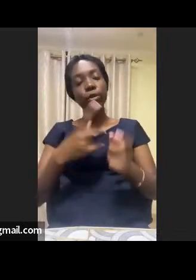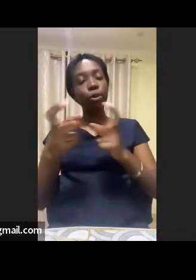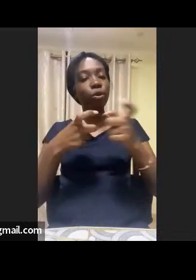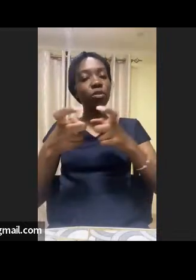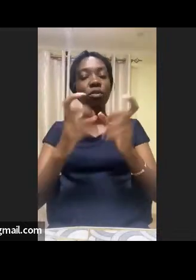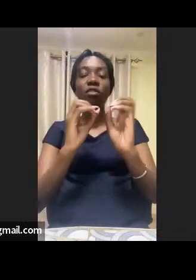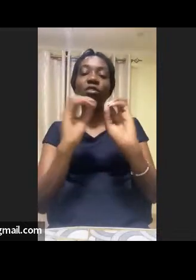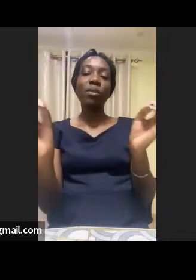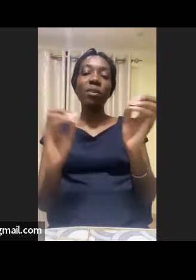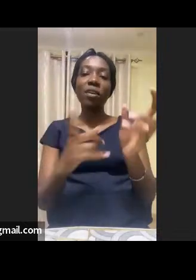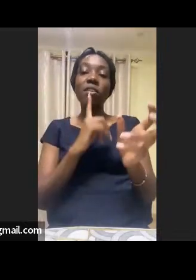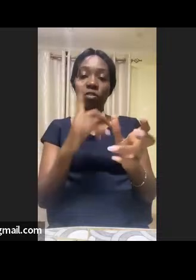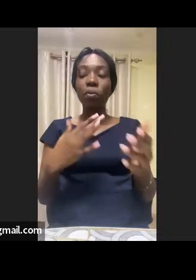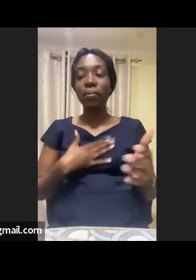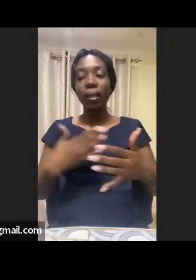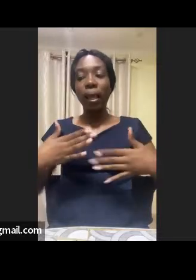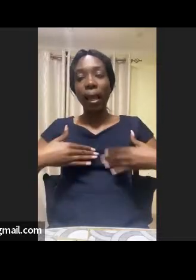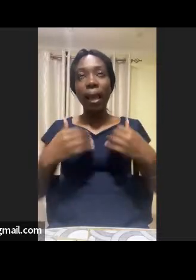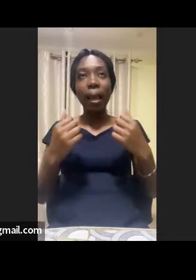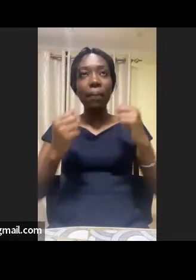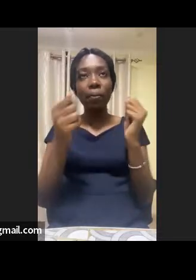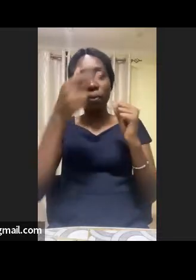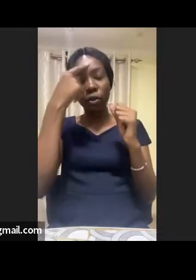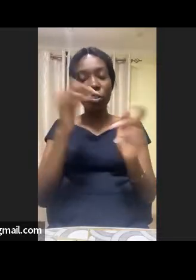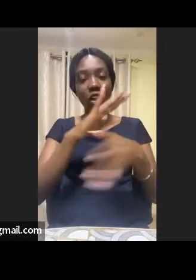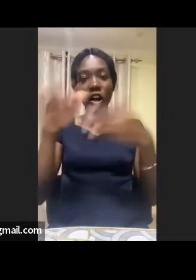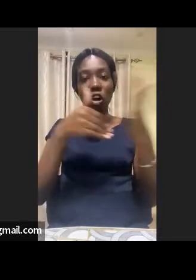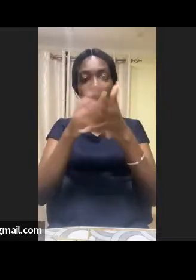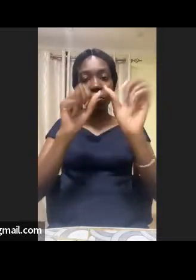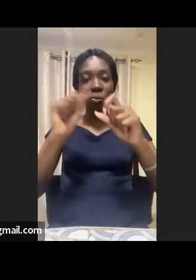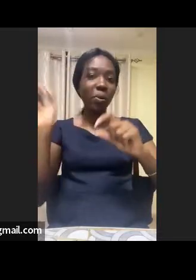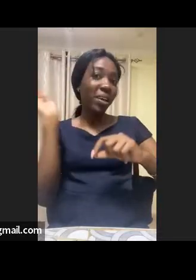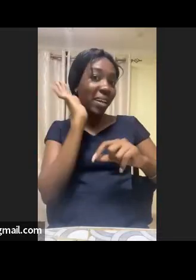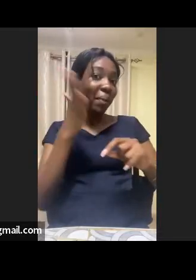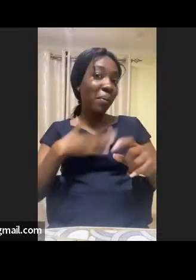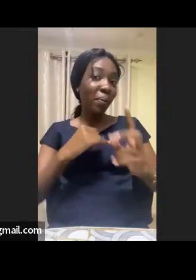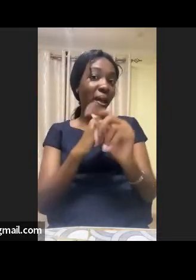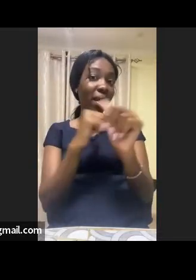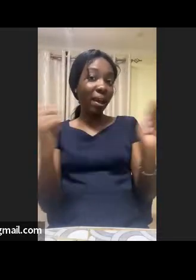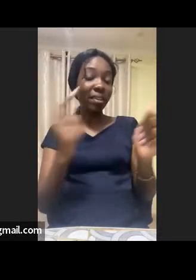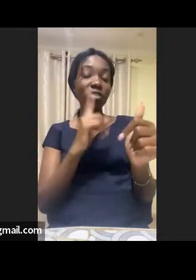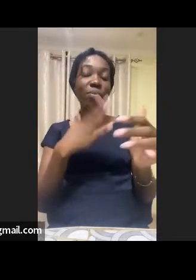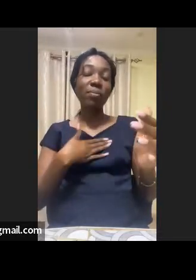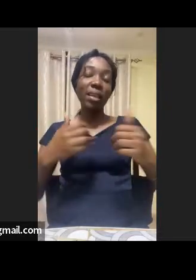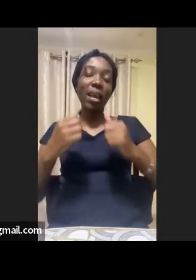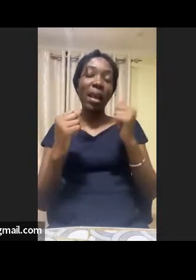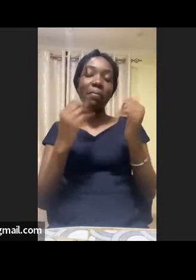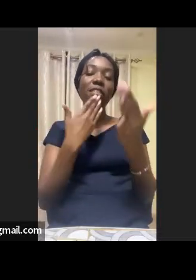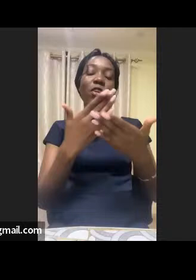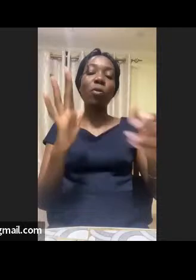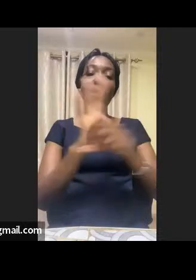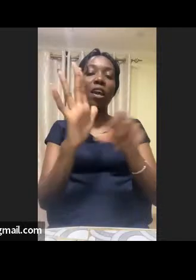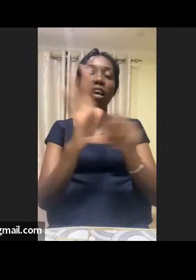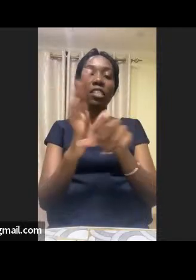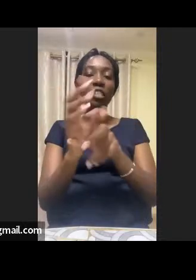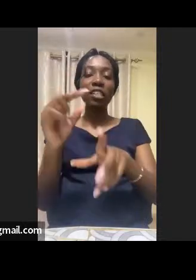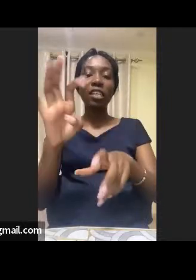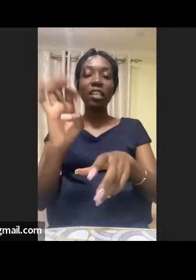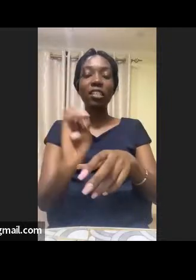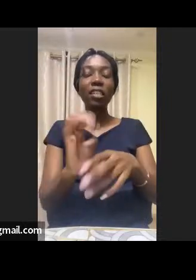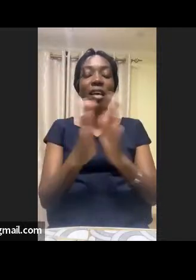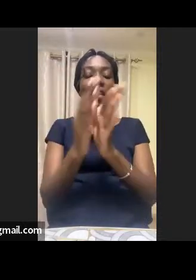glad you can all hear me. And I'm very happy. First of all, thank you so much, Grace and the Atara Solutions